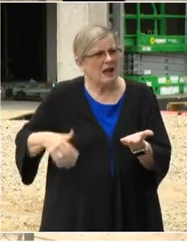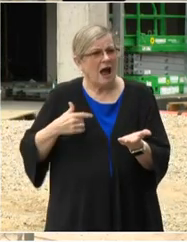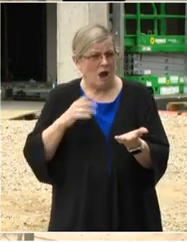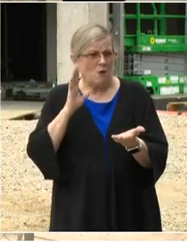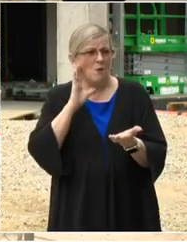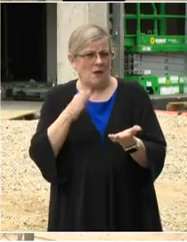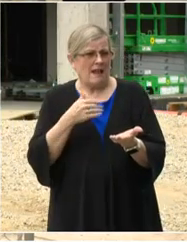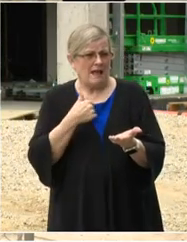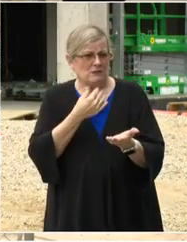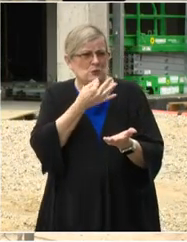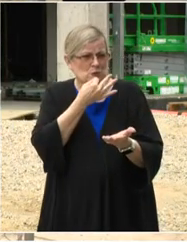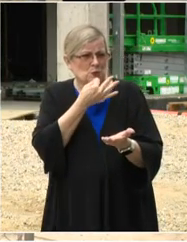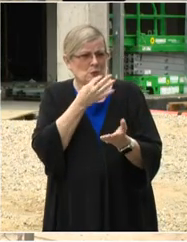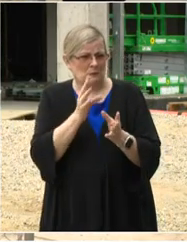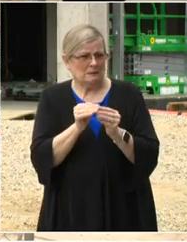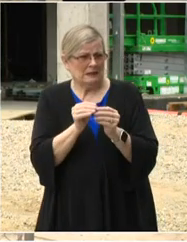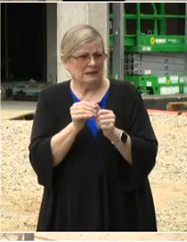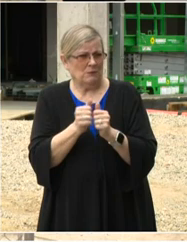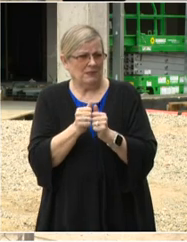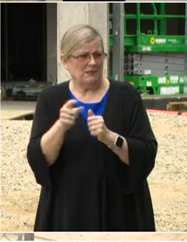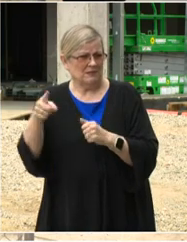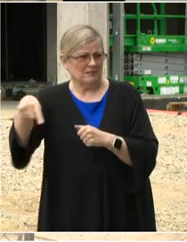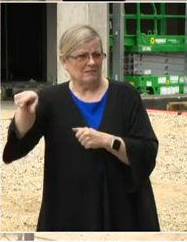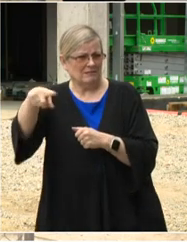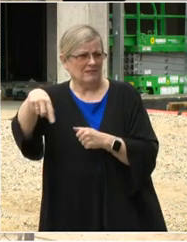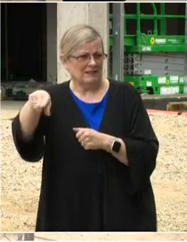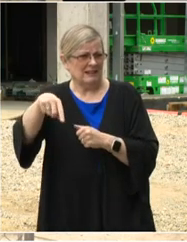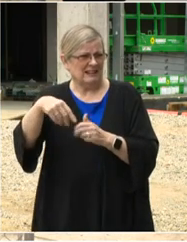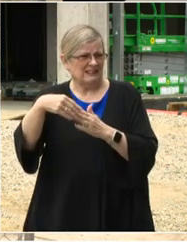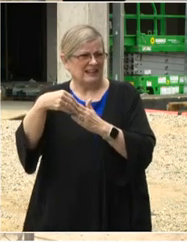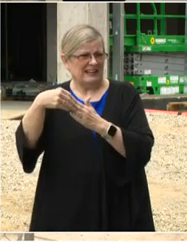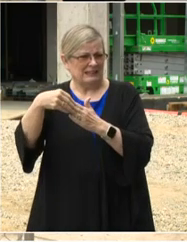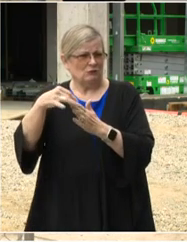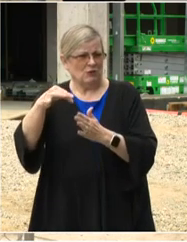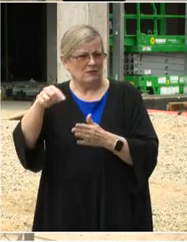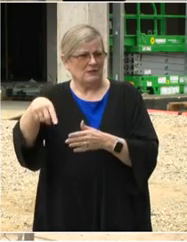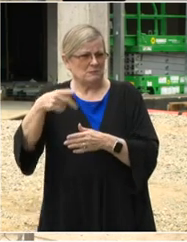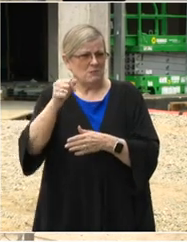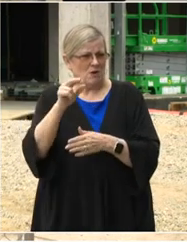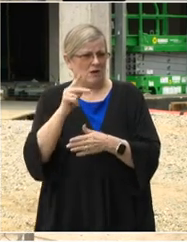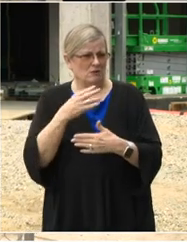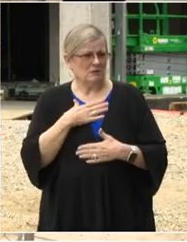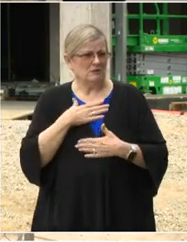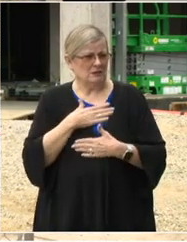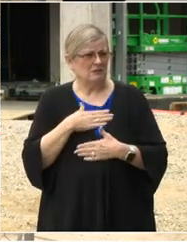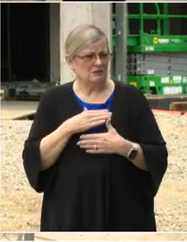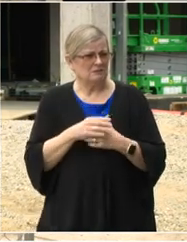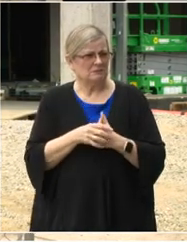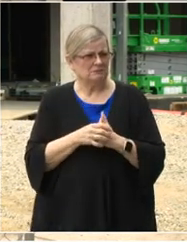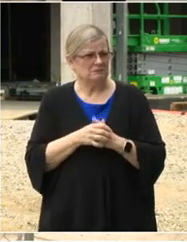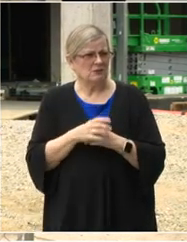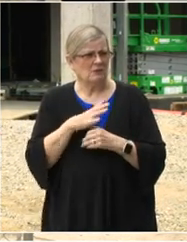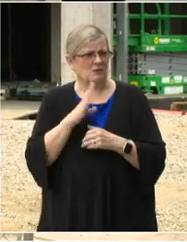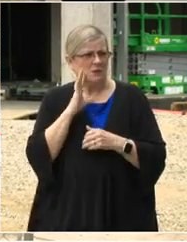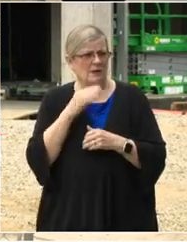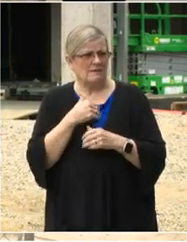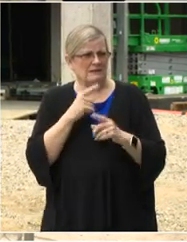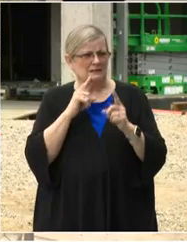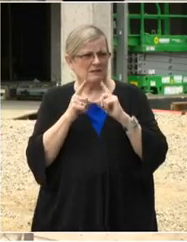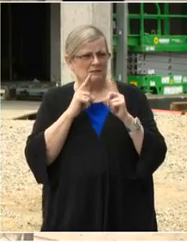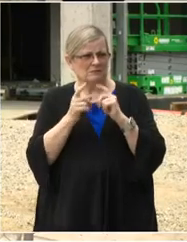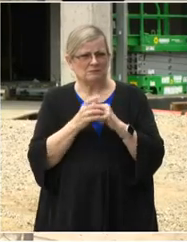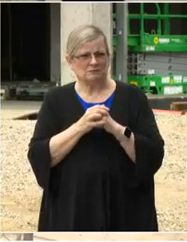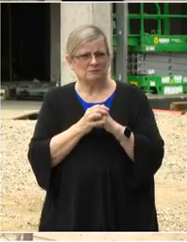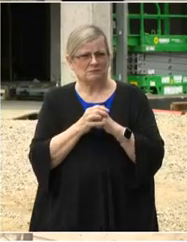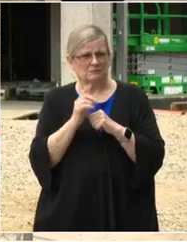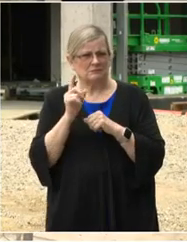upcoming meeting with leadership, with interior leadership, where we'll have some of those conversations. Could I ask